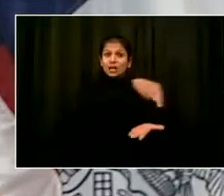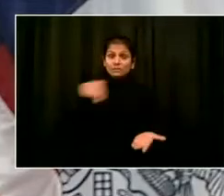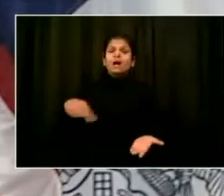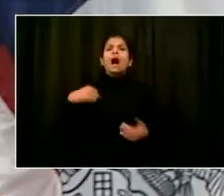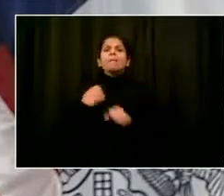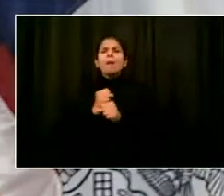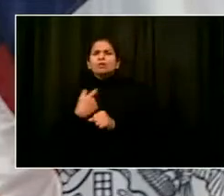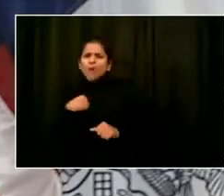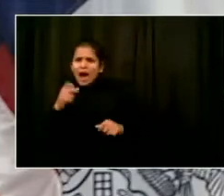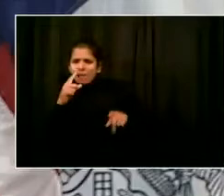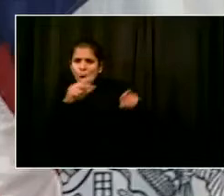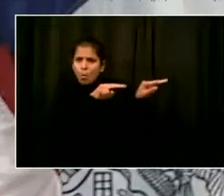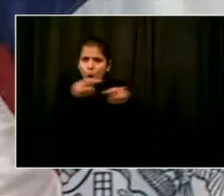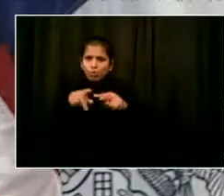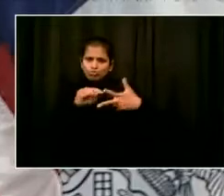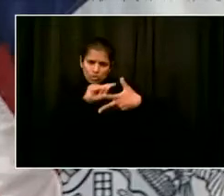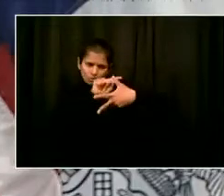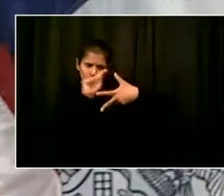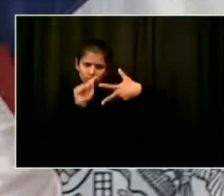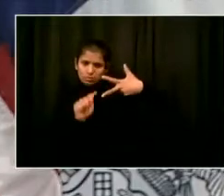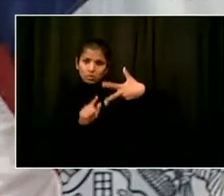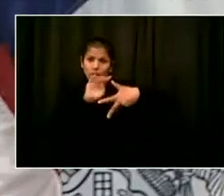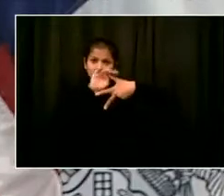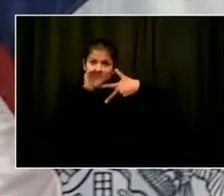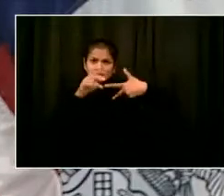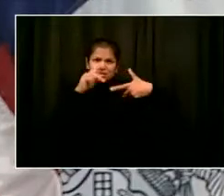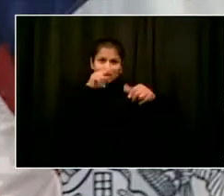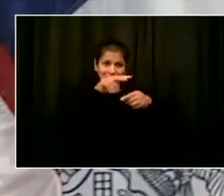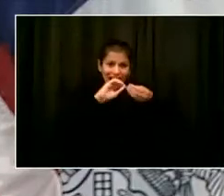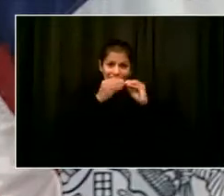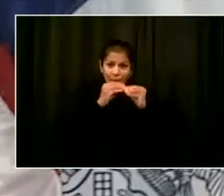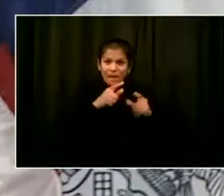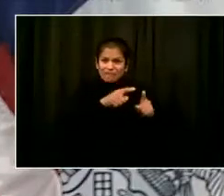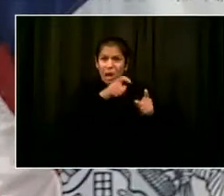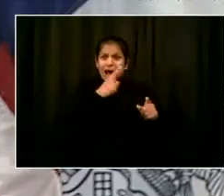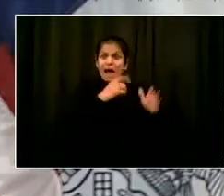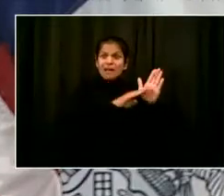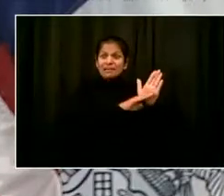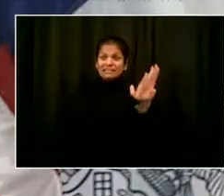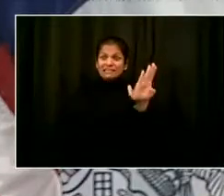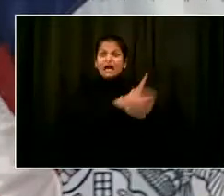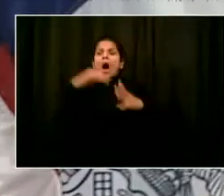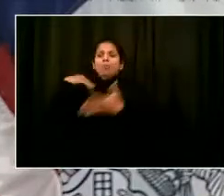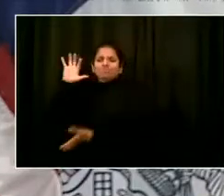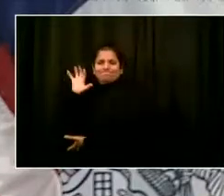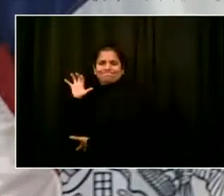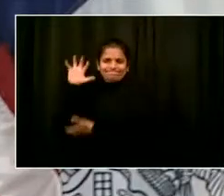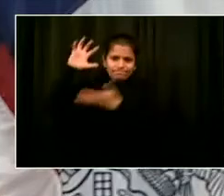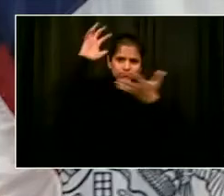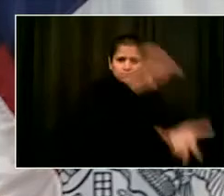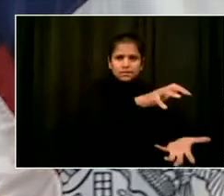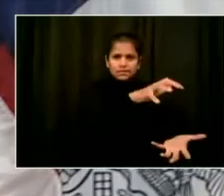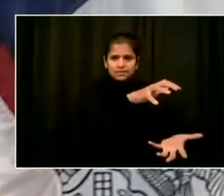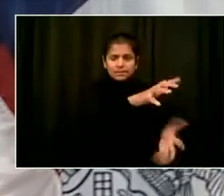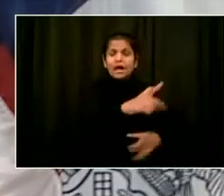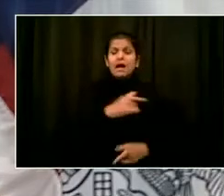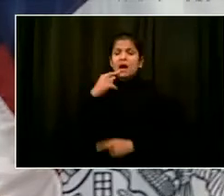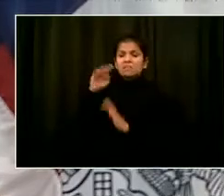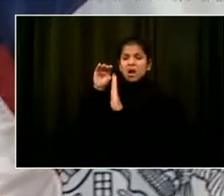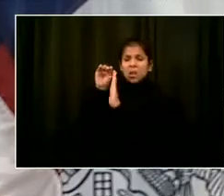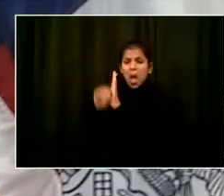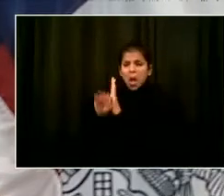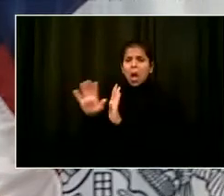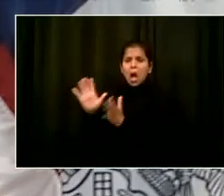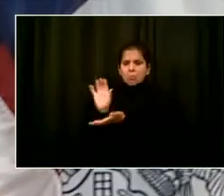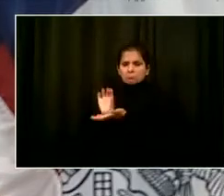and sometimes it doesn't we work with them in each case I'm looking forward to us having more and more testing with every passing month and that's going to help us